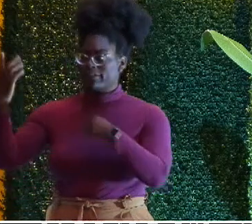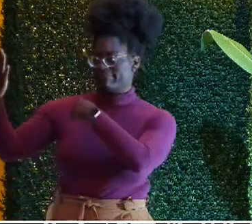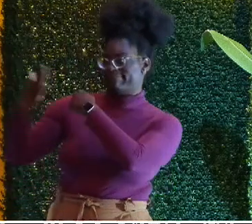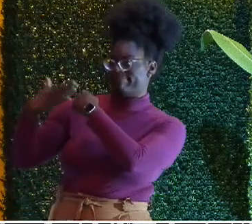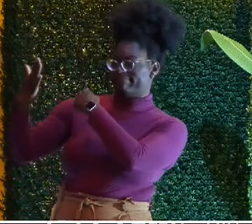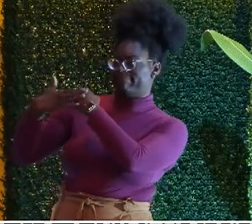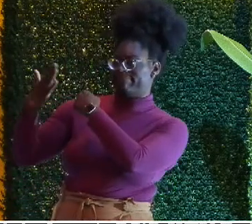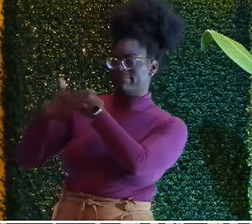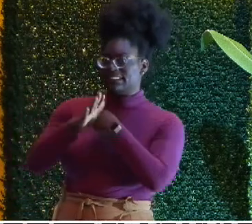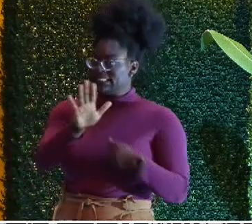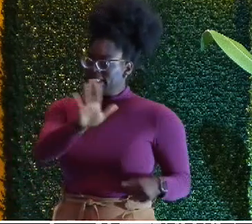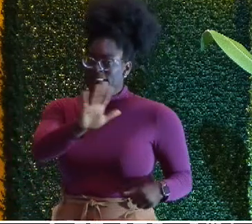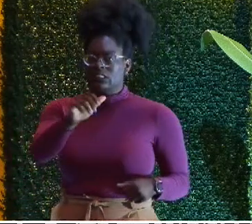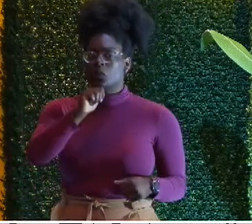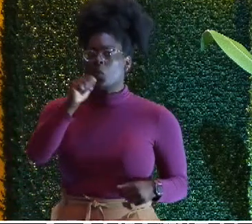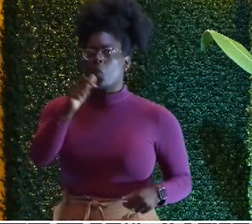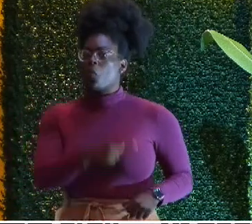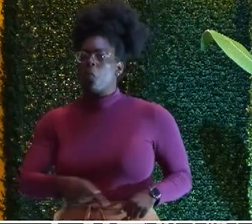because you'll get wrapped up in,